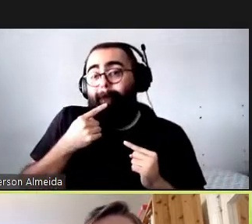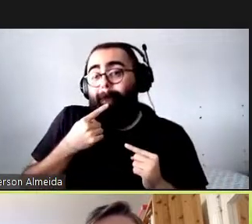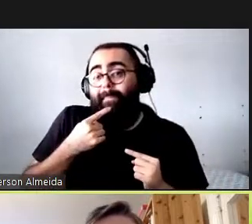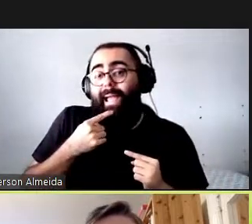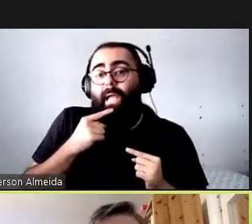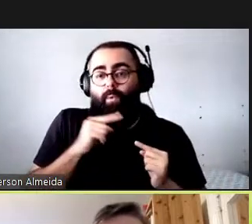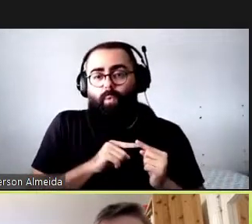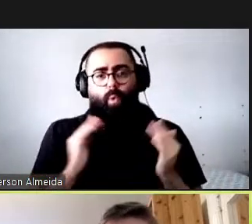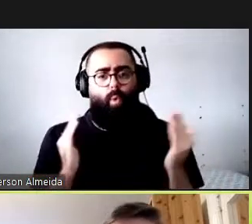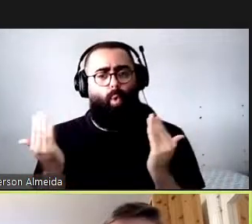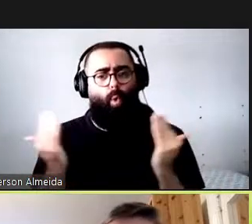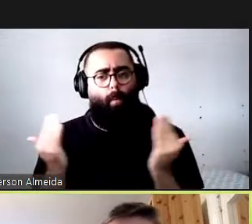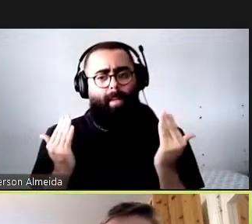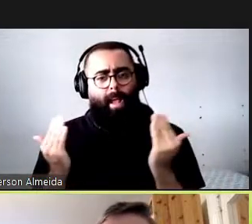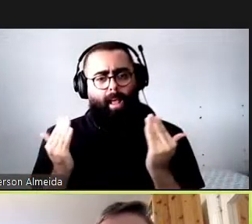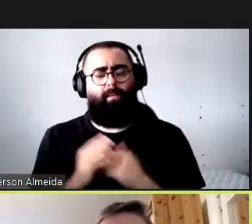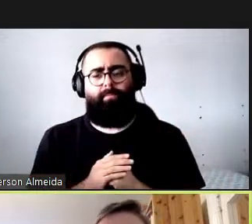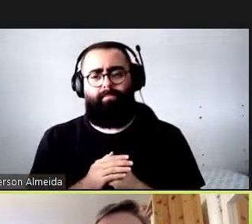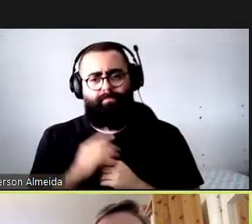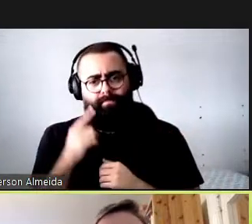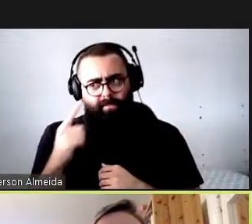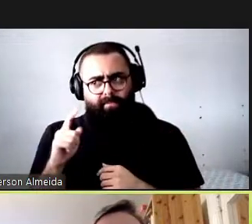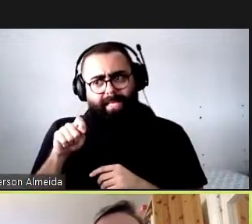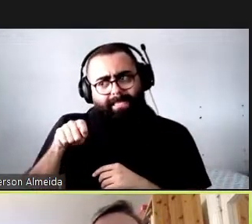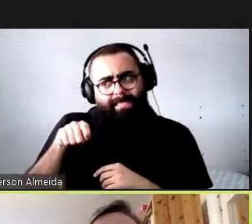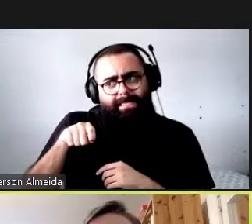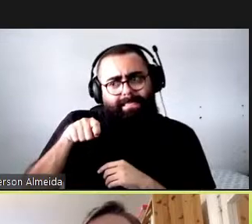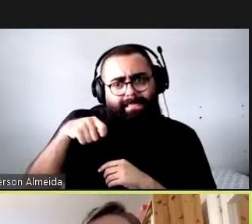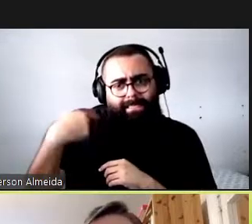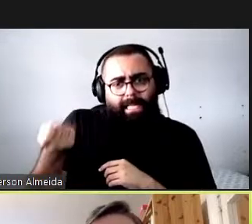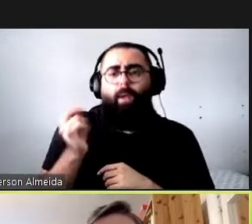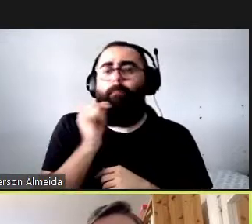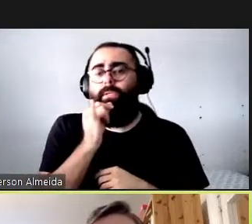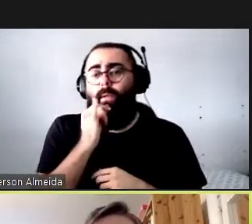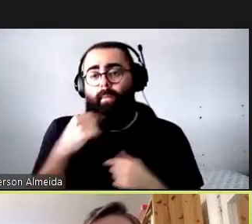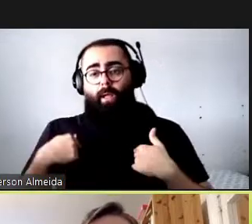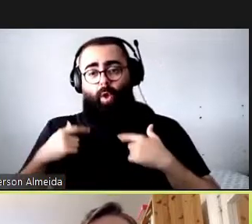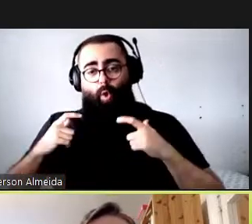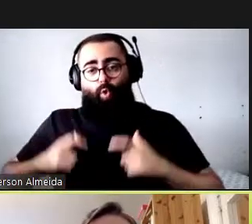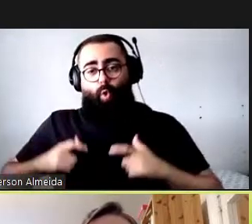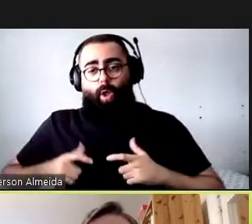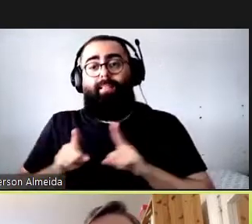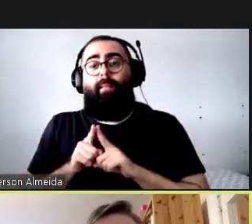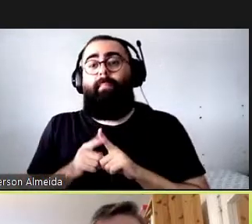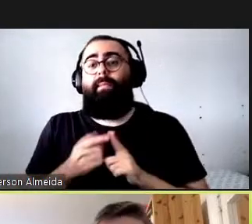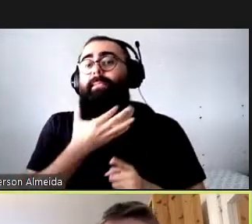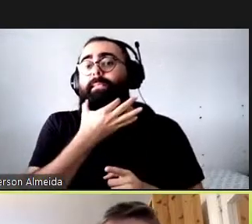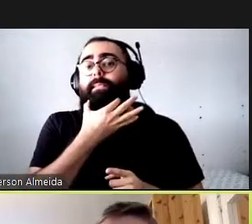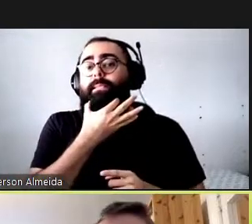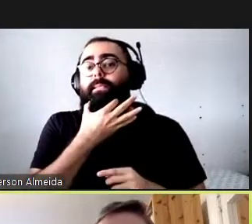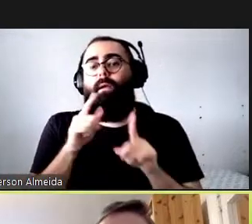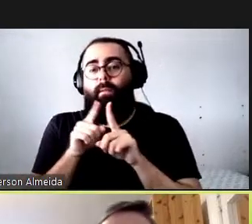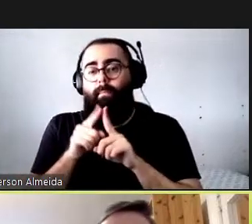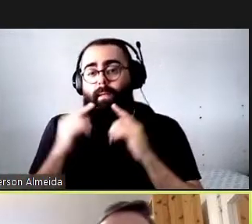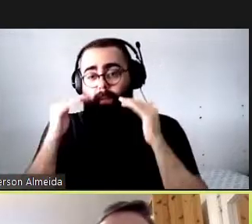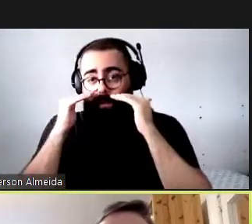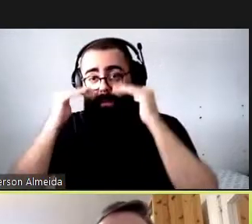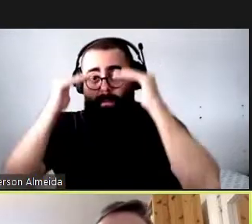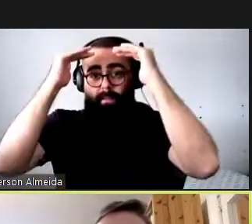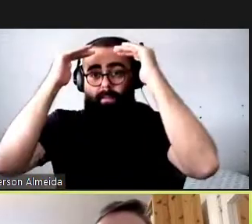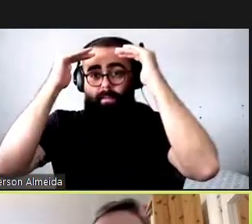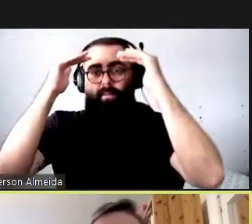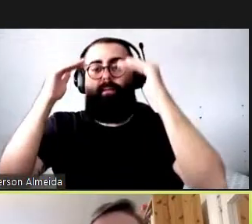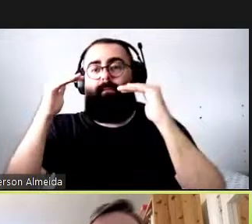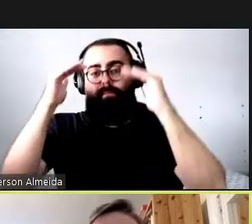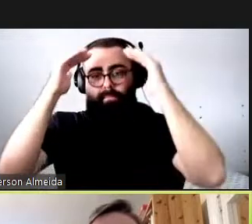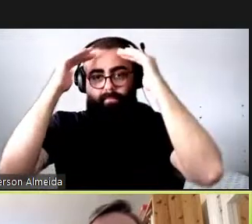Like I said, we looked at signs that were located either on the torso, the chin, or the upper head.